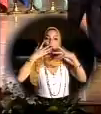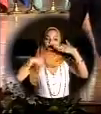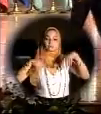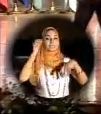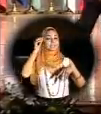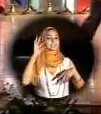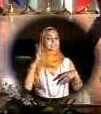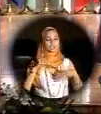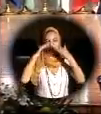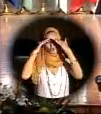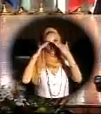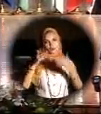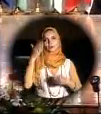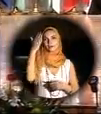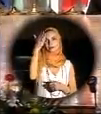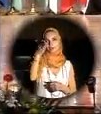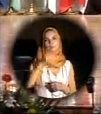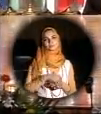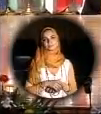Grazie mille.